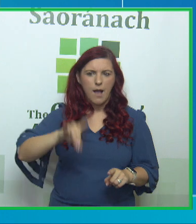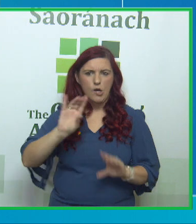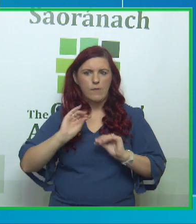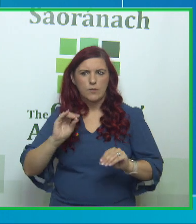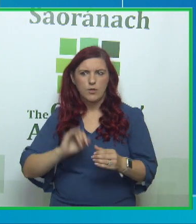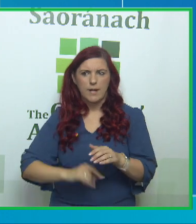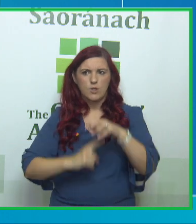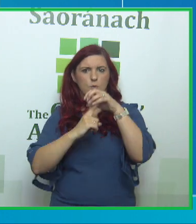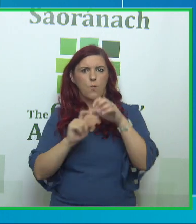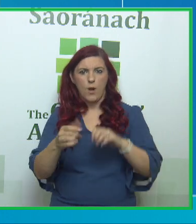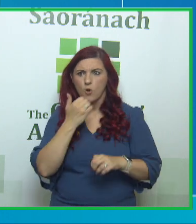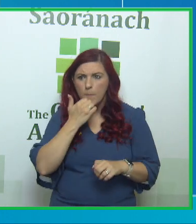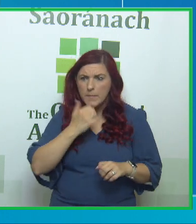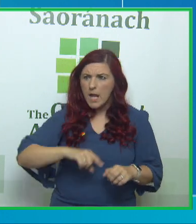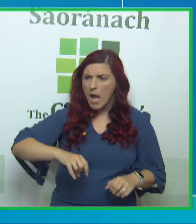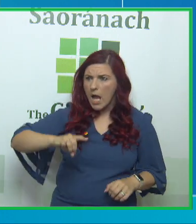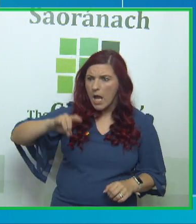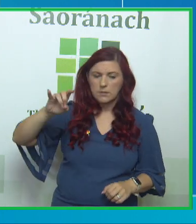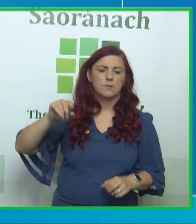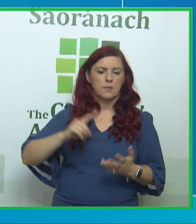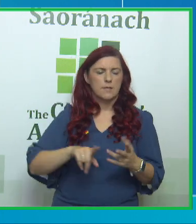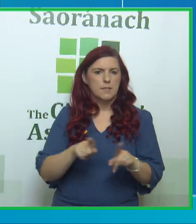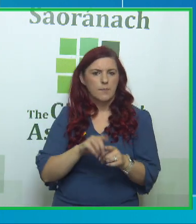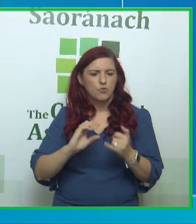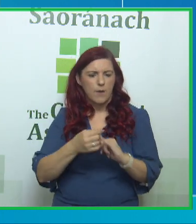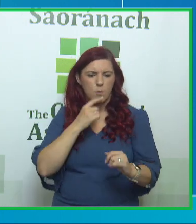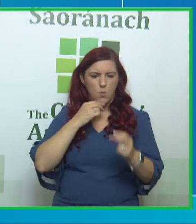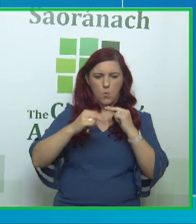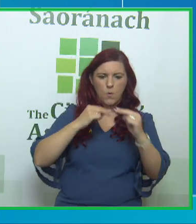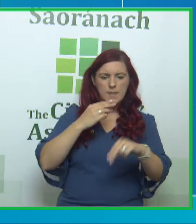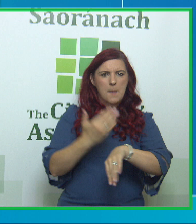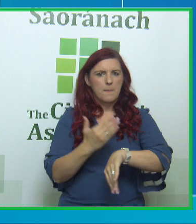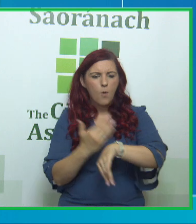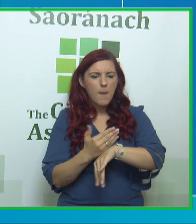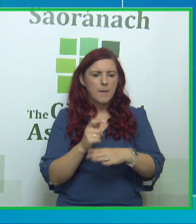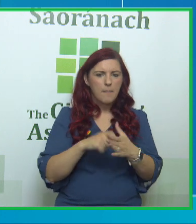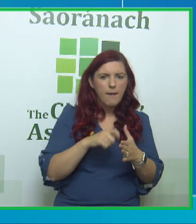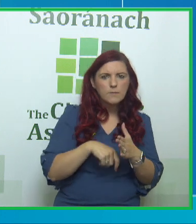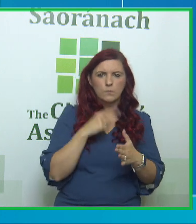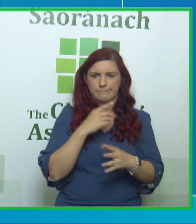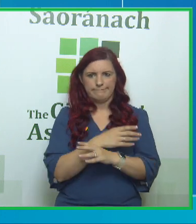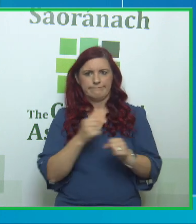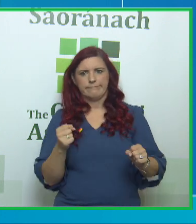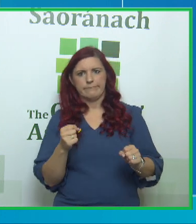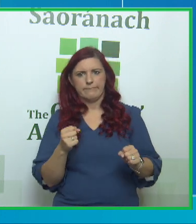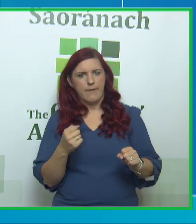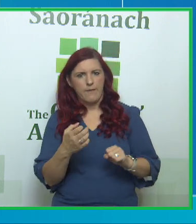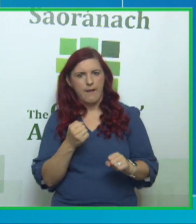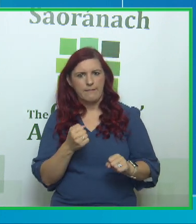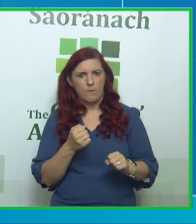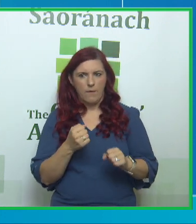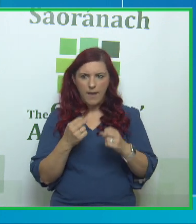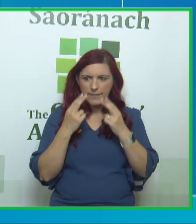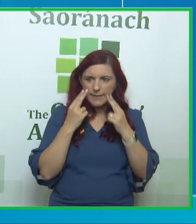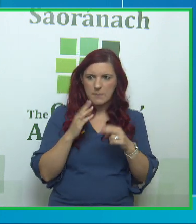our numbers have never been higher. You've got them trying to negotiate an employment market when we've never called for more skilled people in